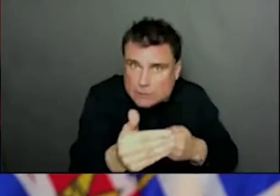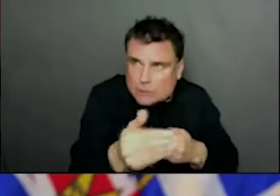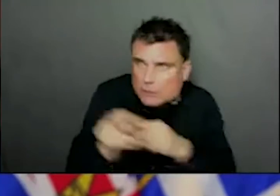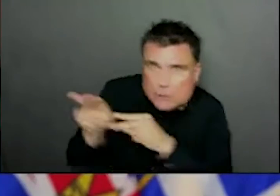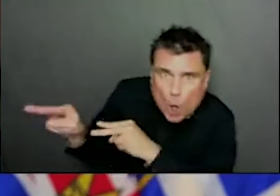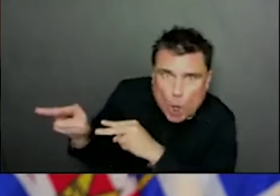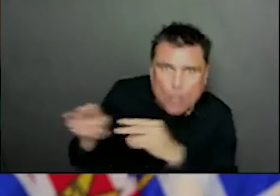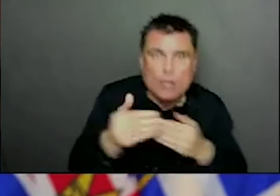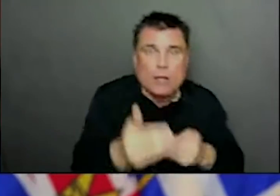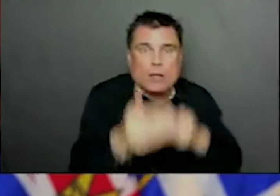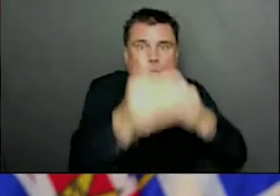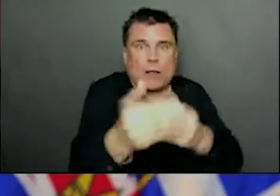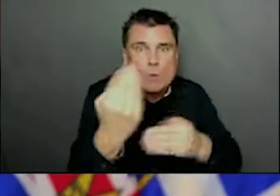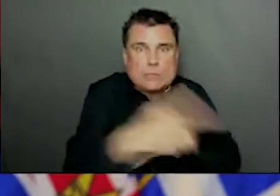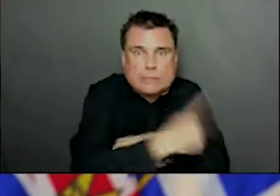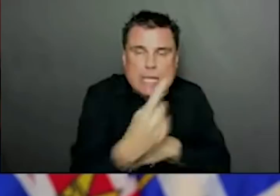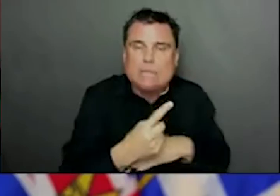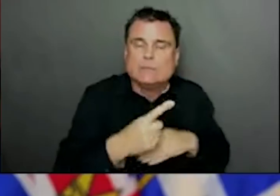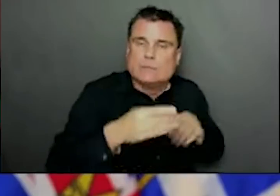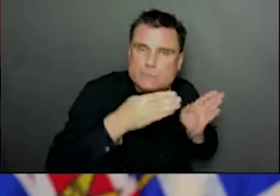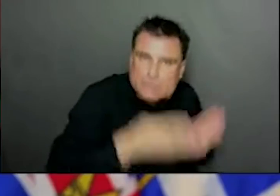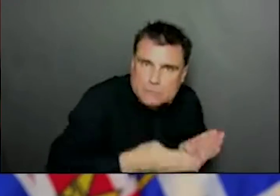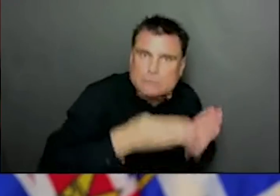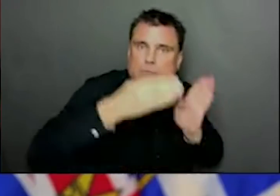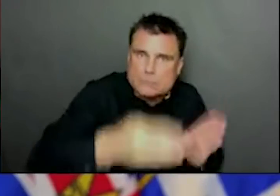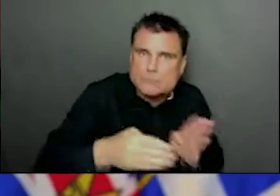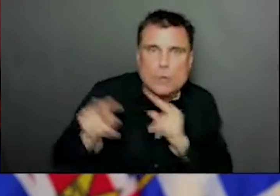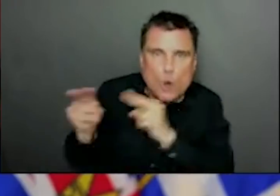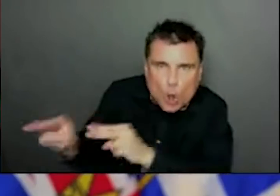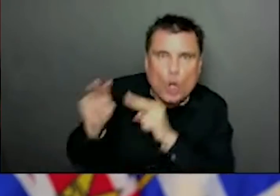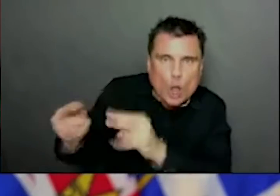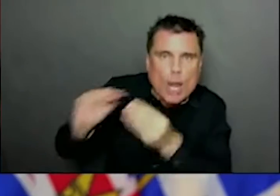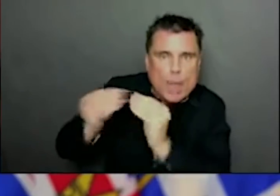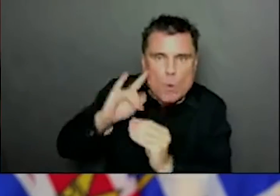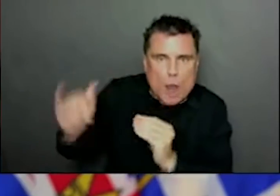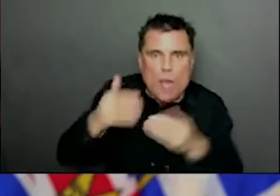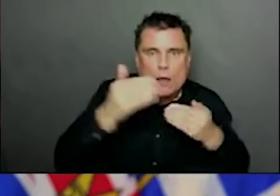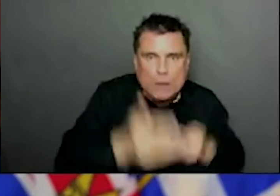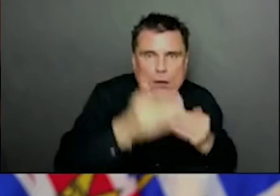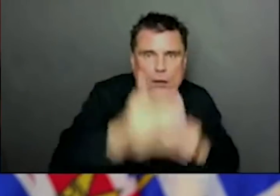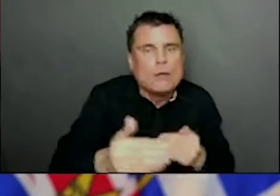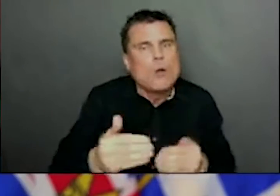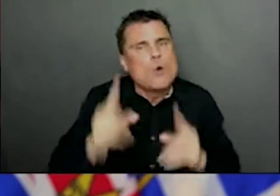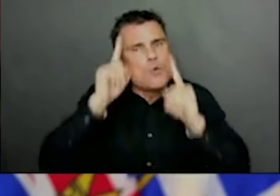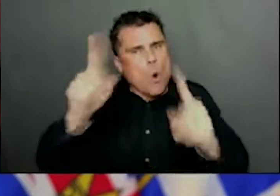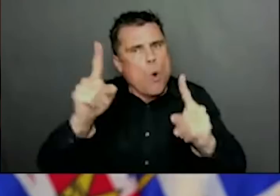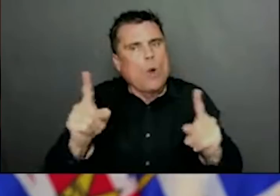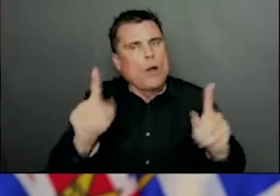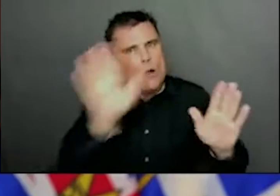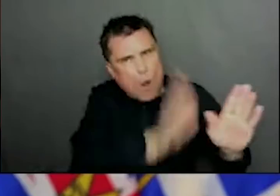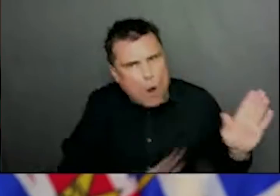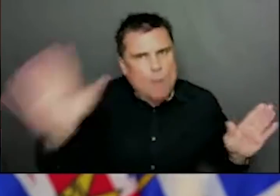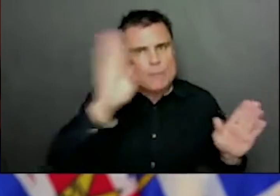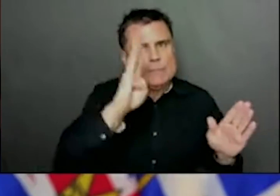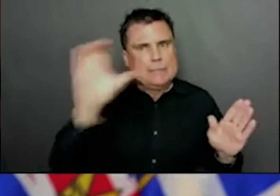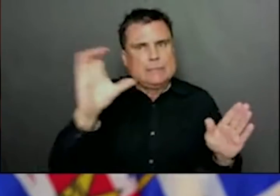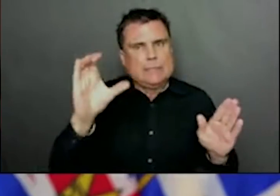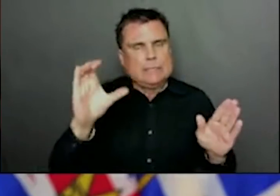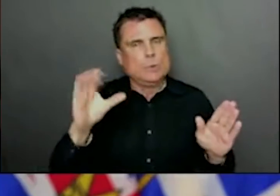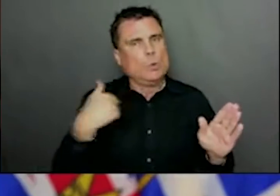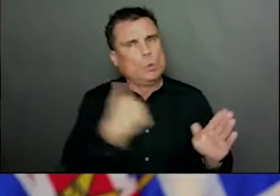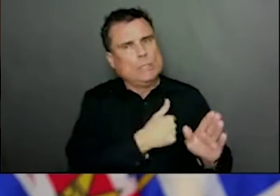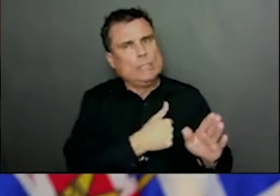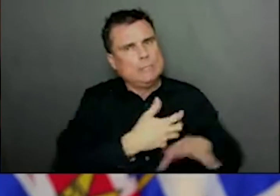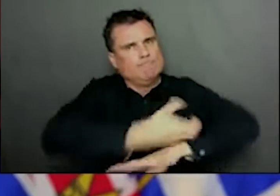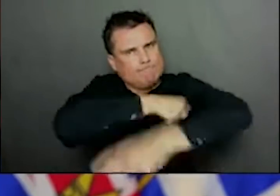keep everyone in our province as safe as possible, especially now that we have vaccine. We are